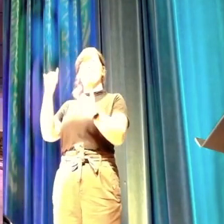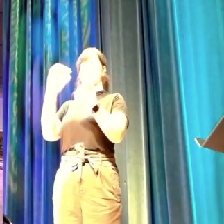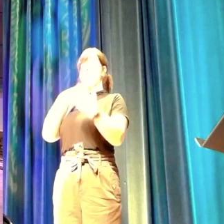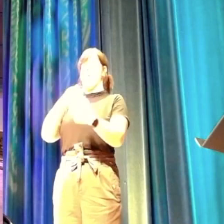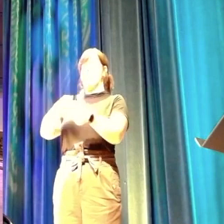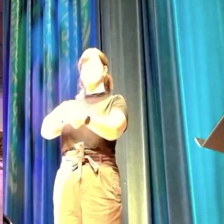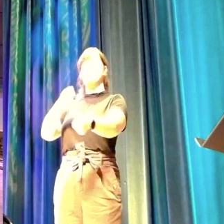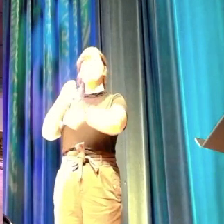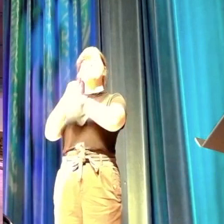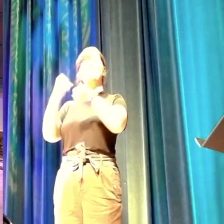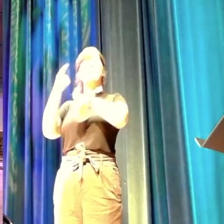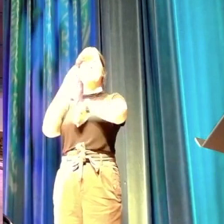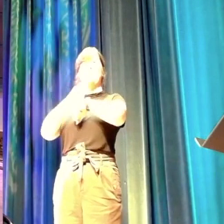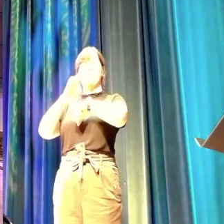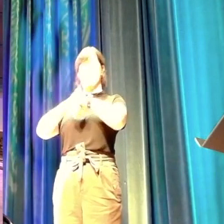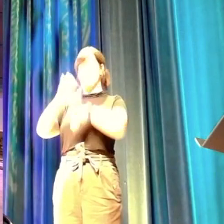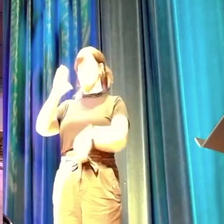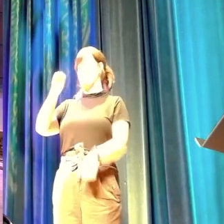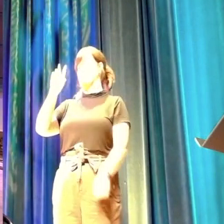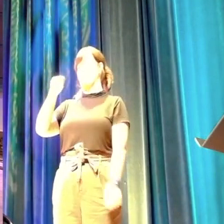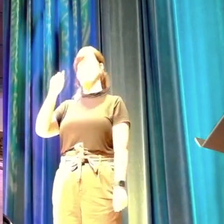White Cane Safety Day on October